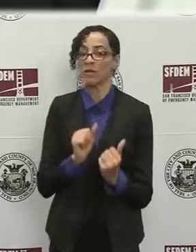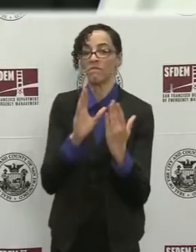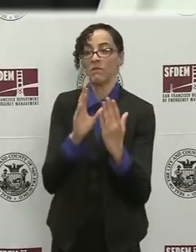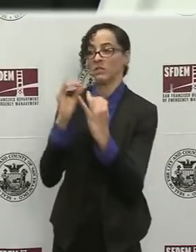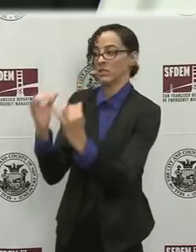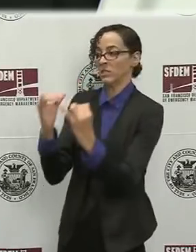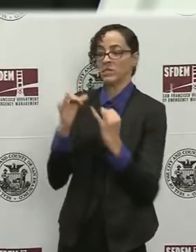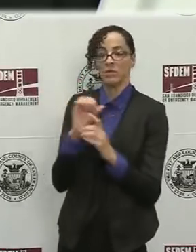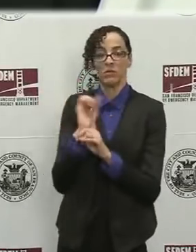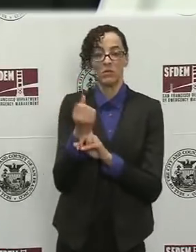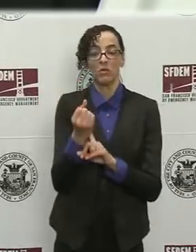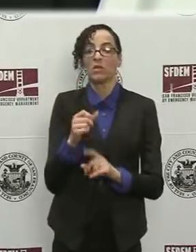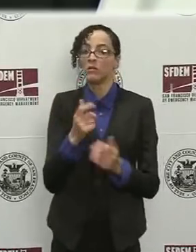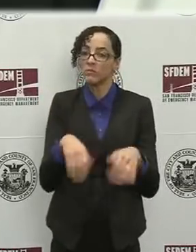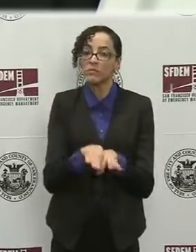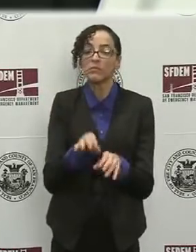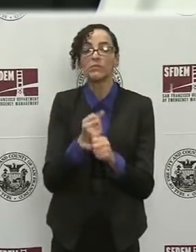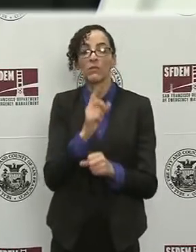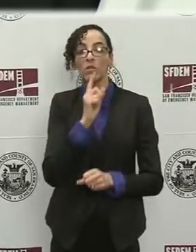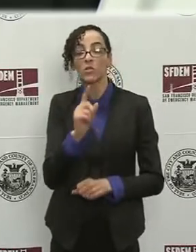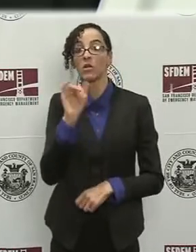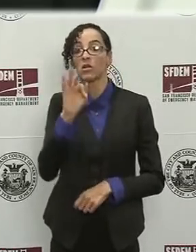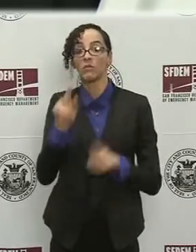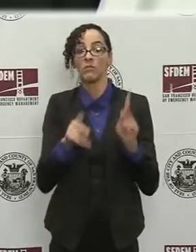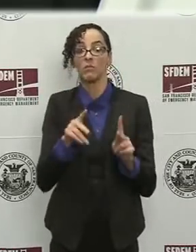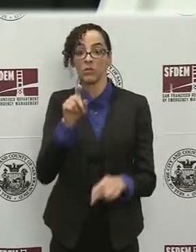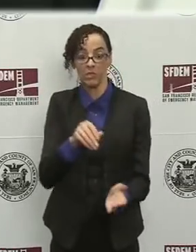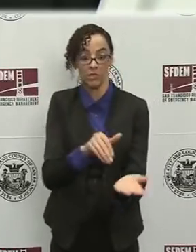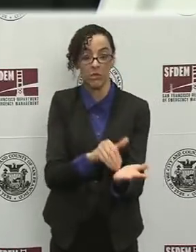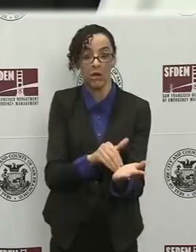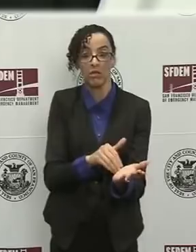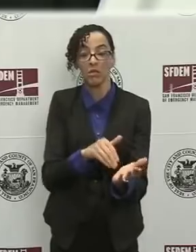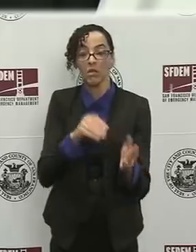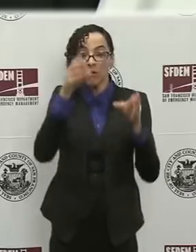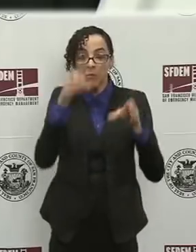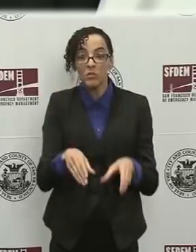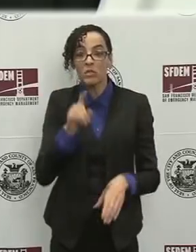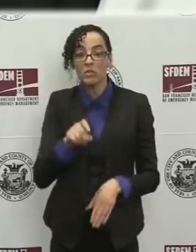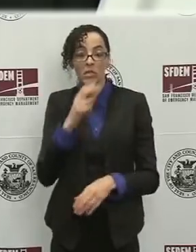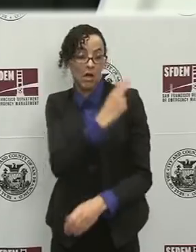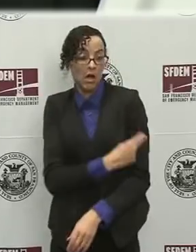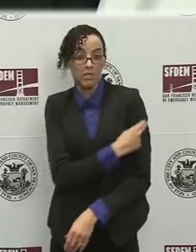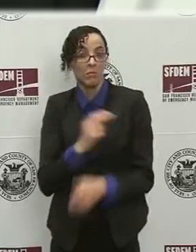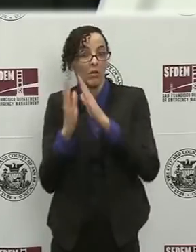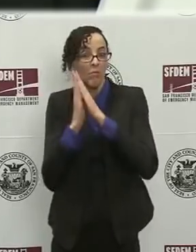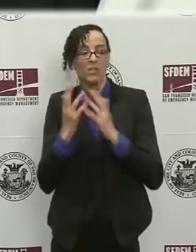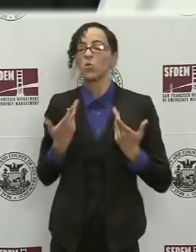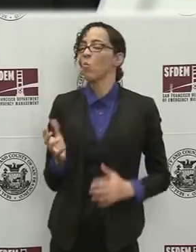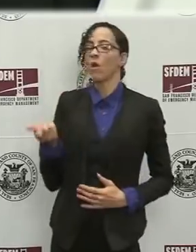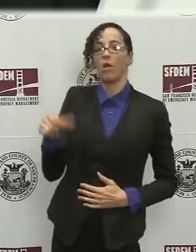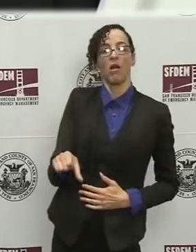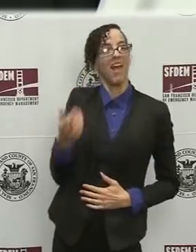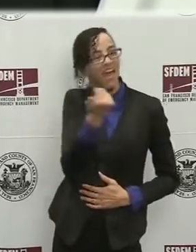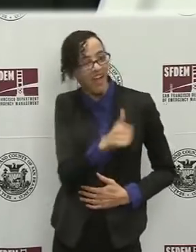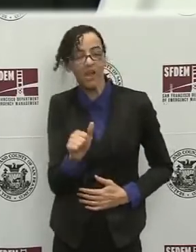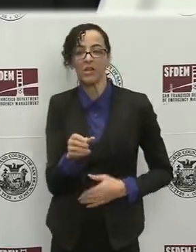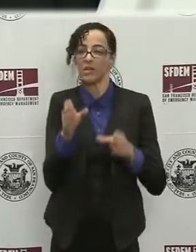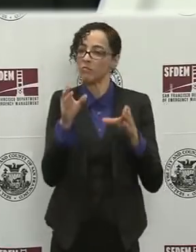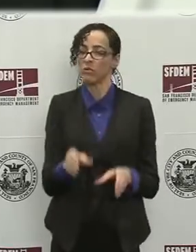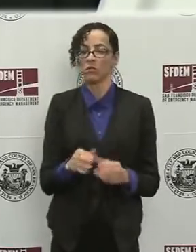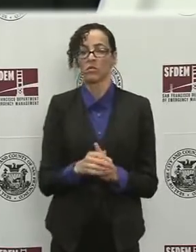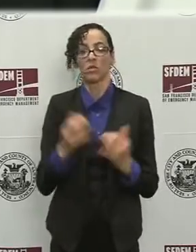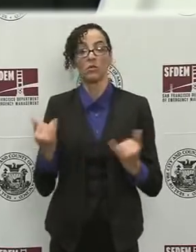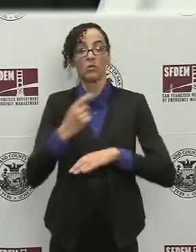need a doctor, when they need a hospital bed, that we don't turn them away. Today, Governor Gavin Newsom announced